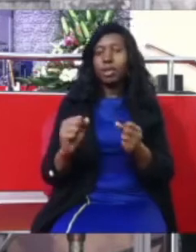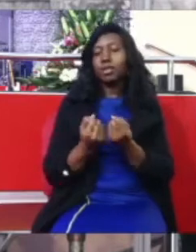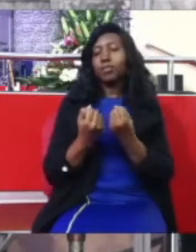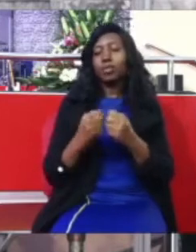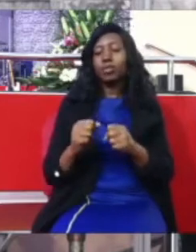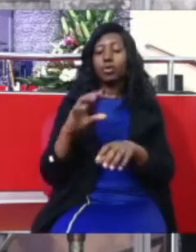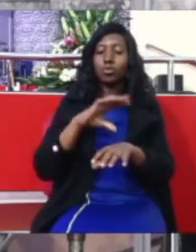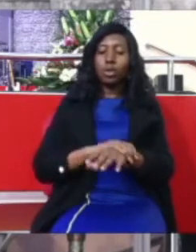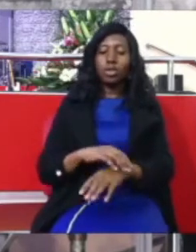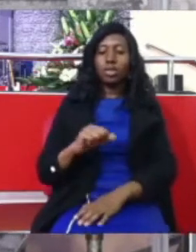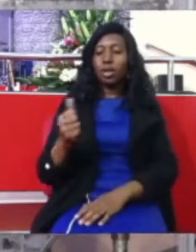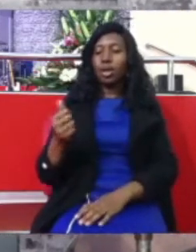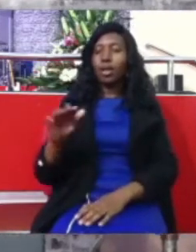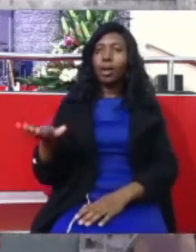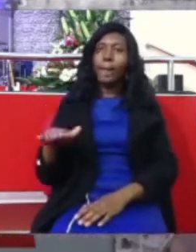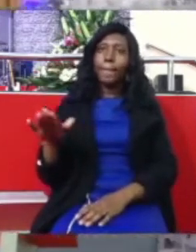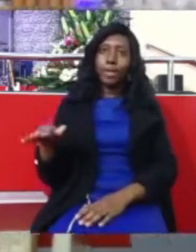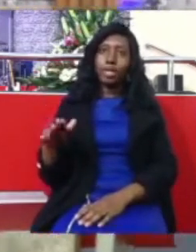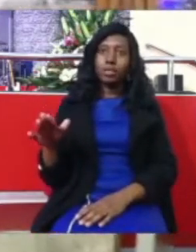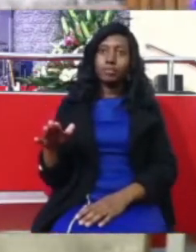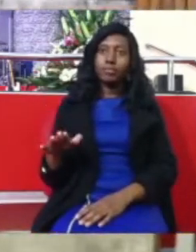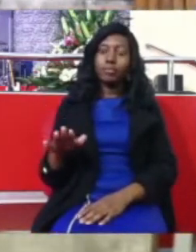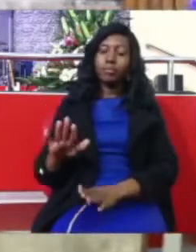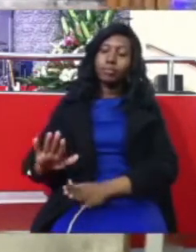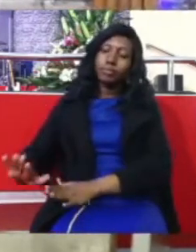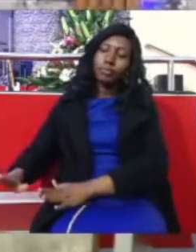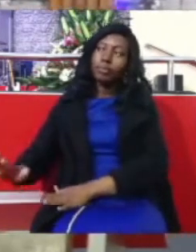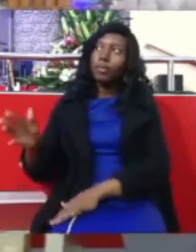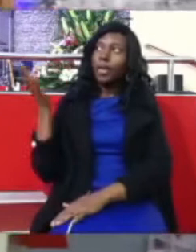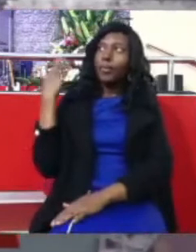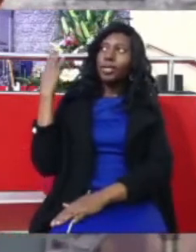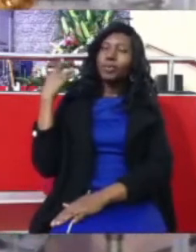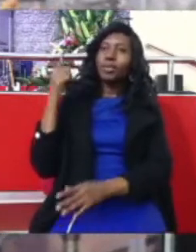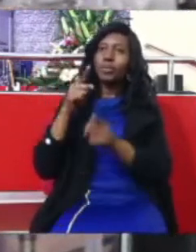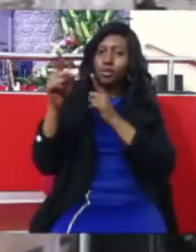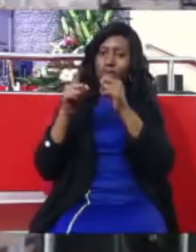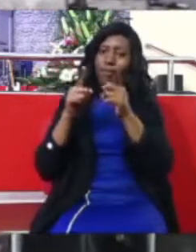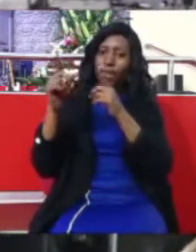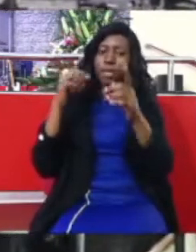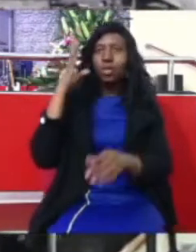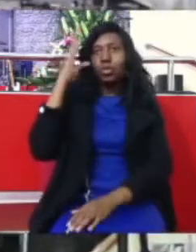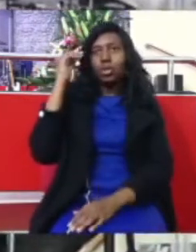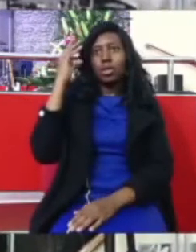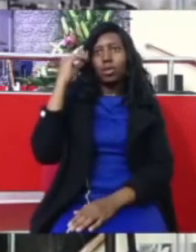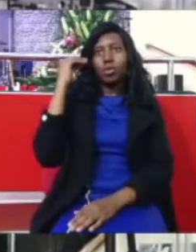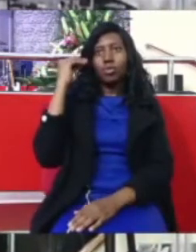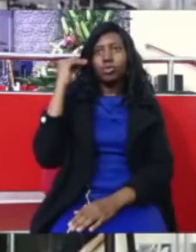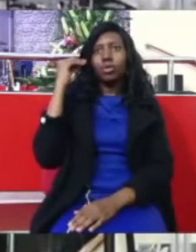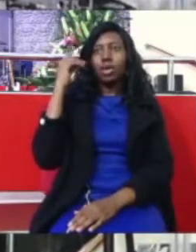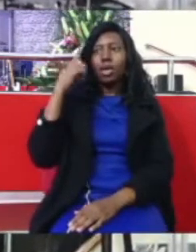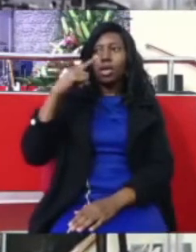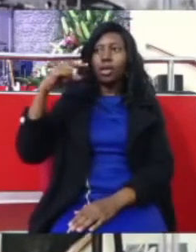2 years, we went to the coast, and those who were brave enough and they went into deep sea with a boat, they were able to